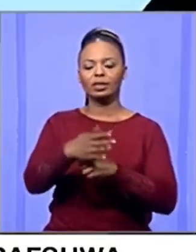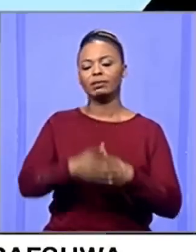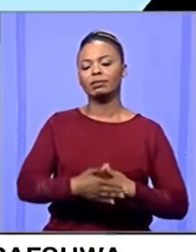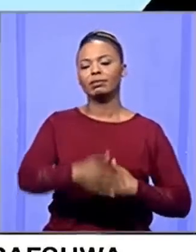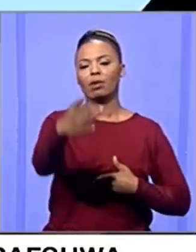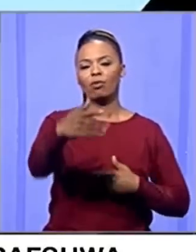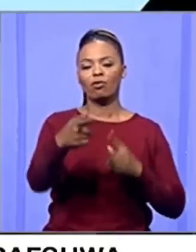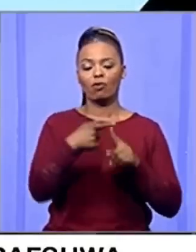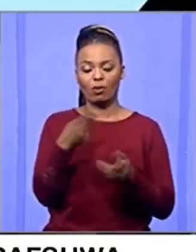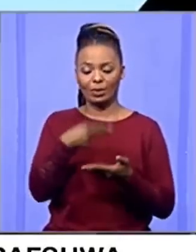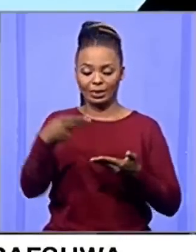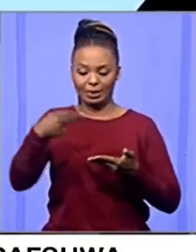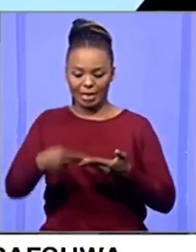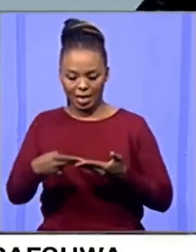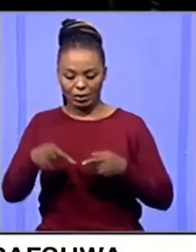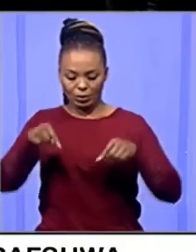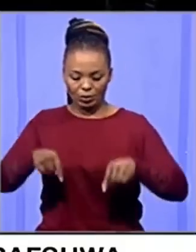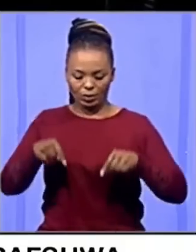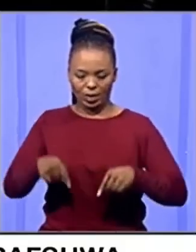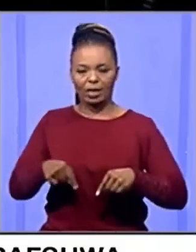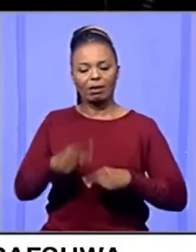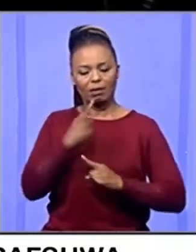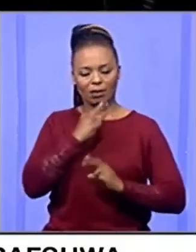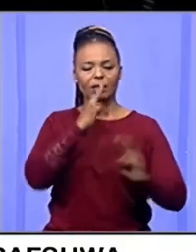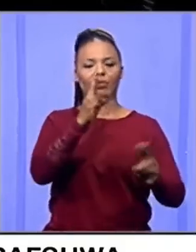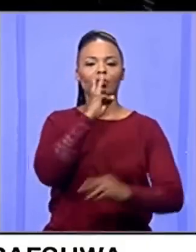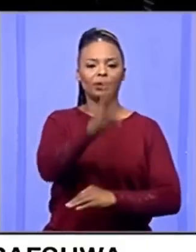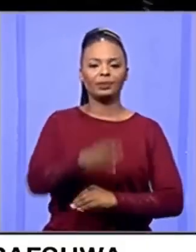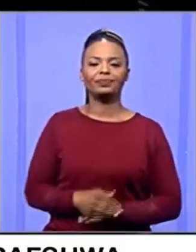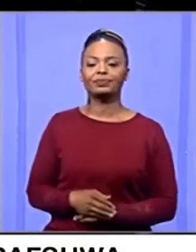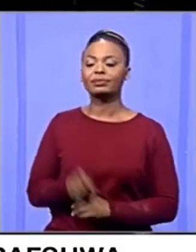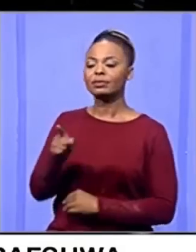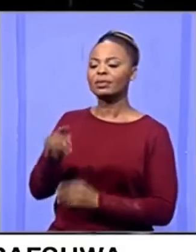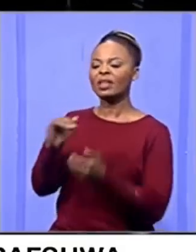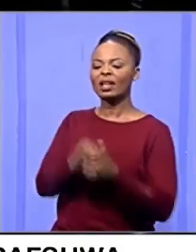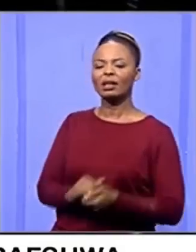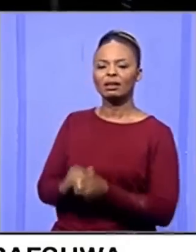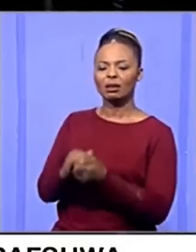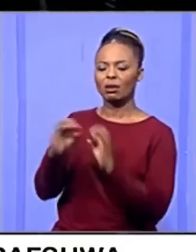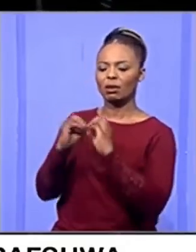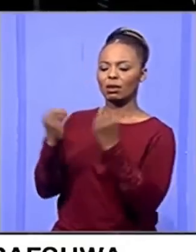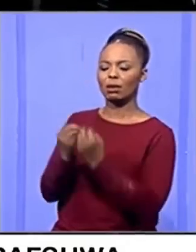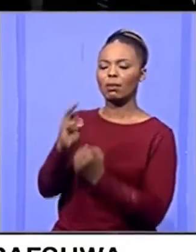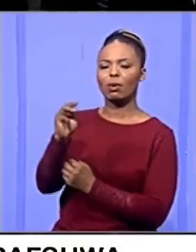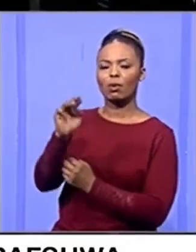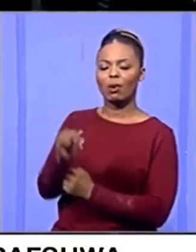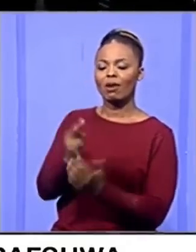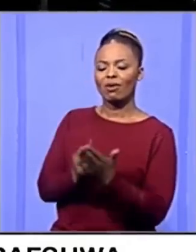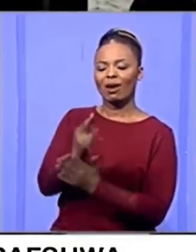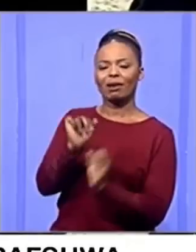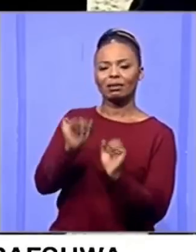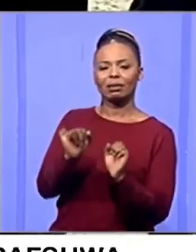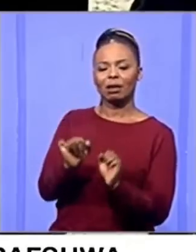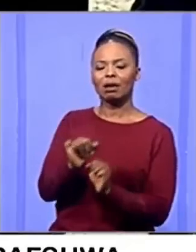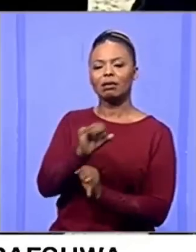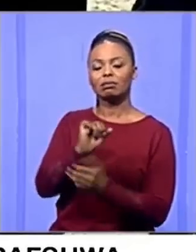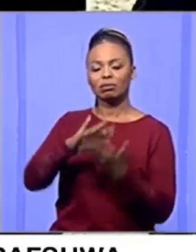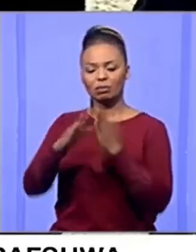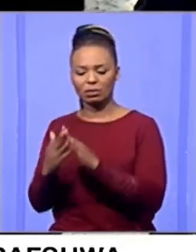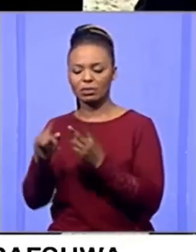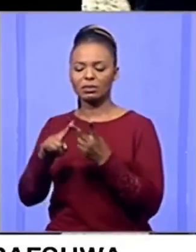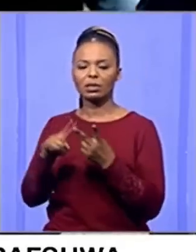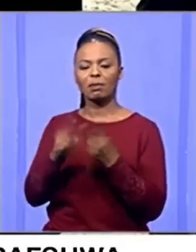of signature, which is today. Makhua e re ditokelo tsa baahi ba dibakeng tsa merafo le toka di lokela